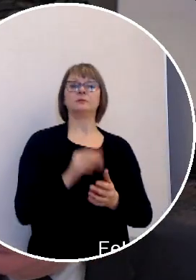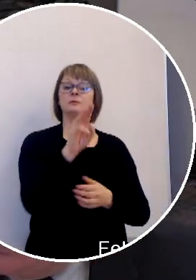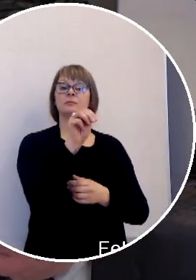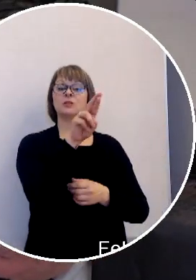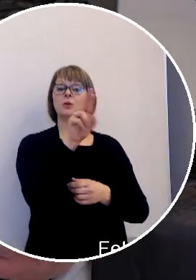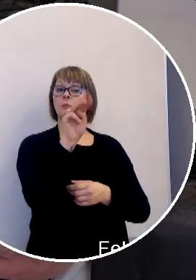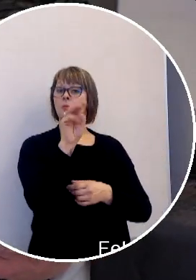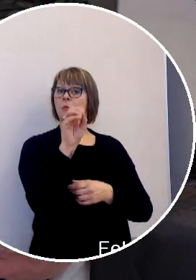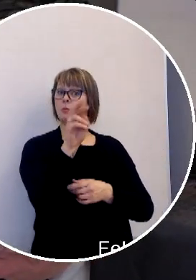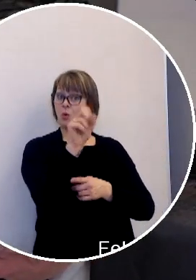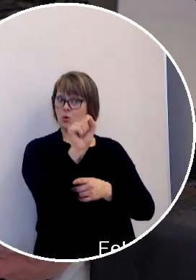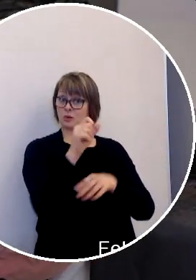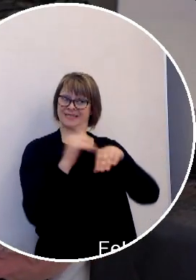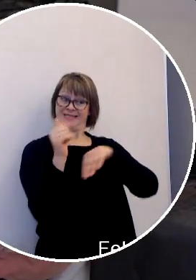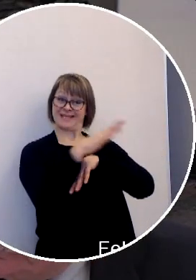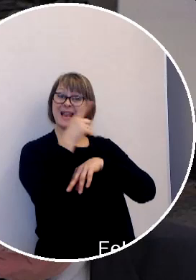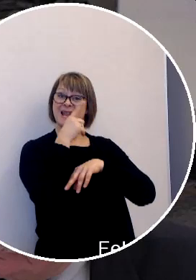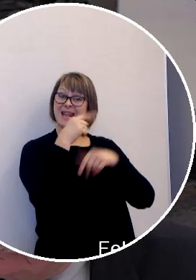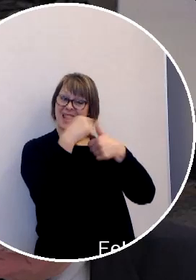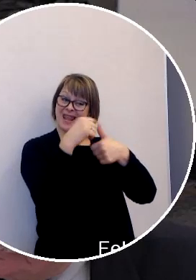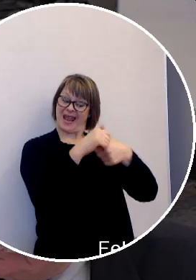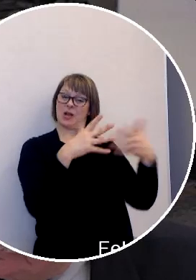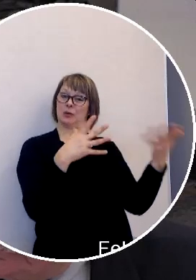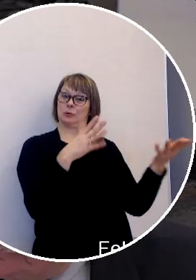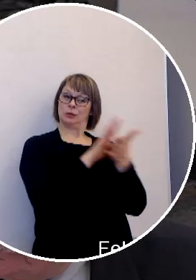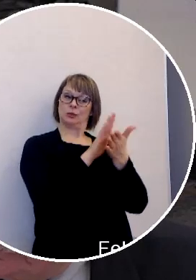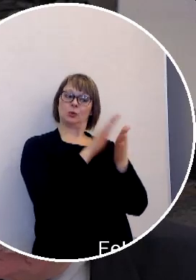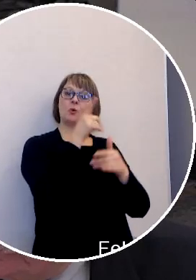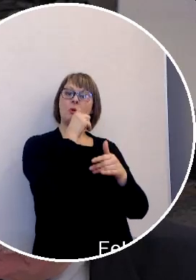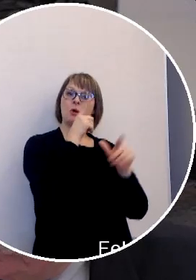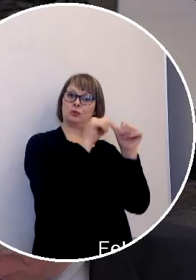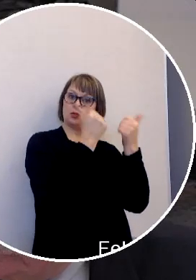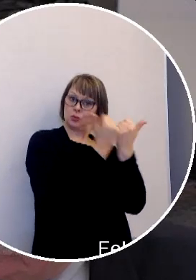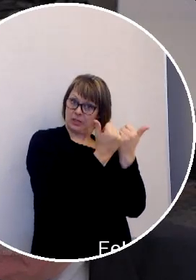Mr. Moores sent a letter to School Lunch Association,